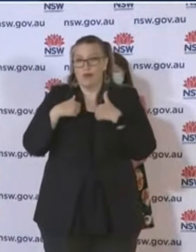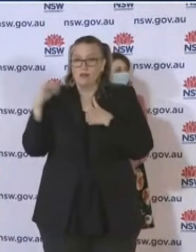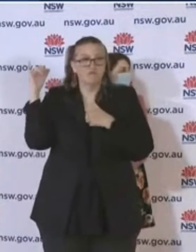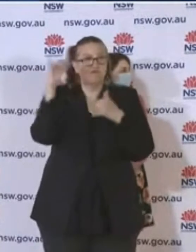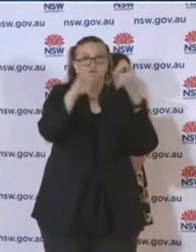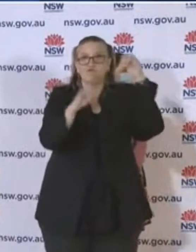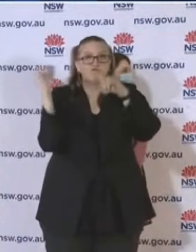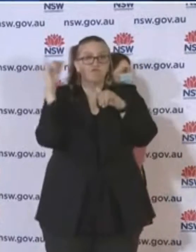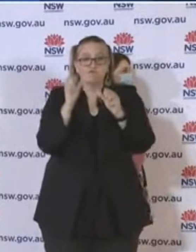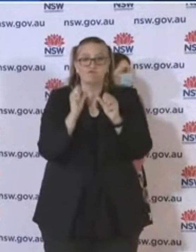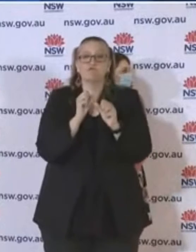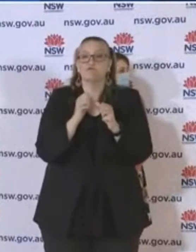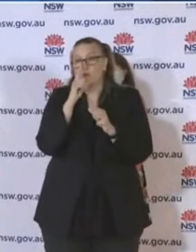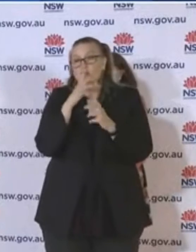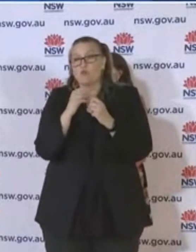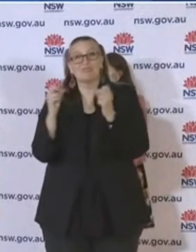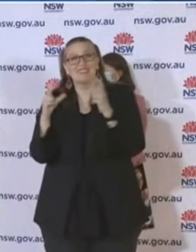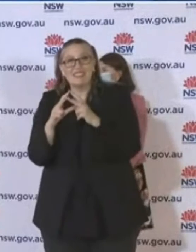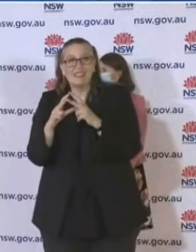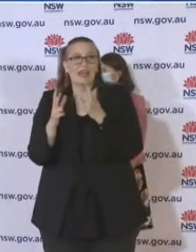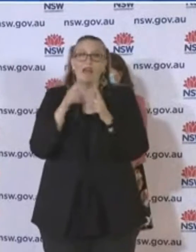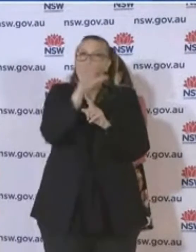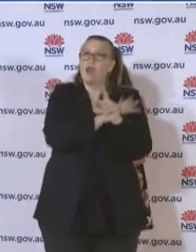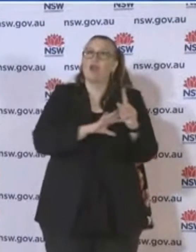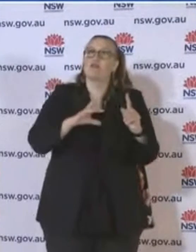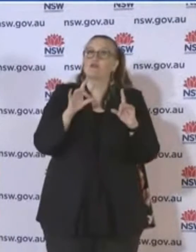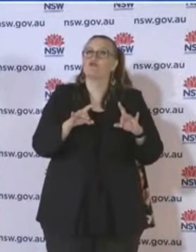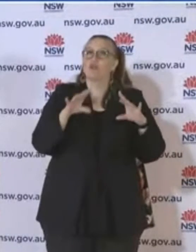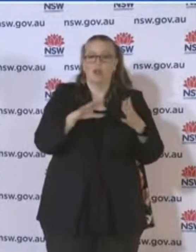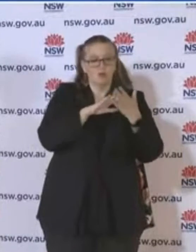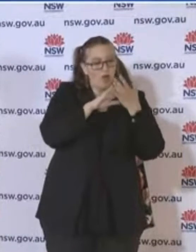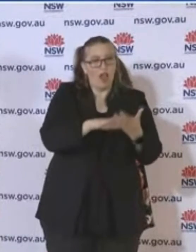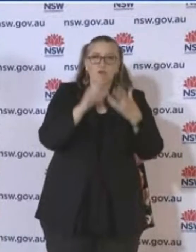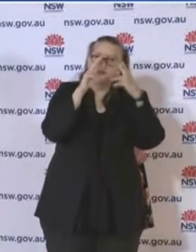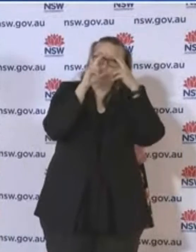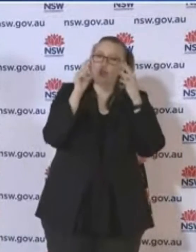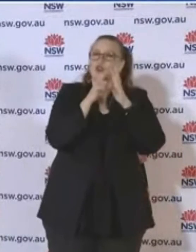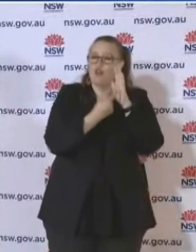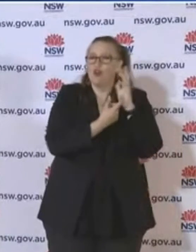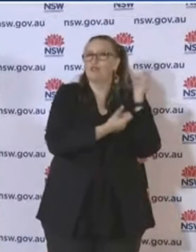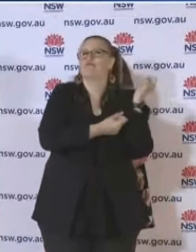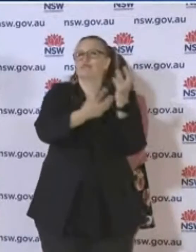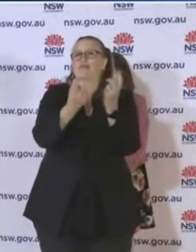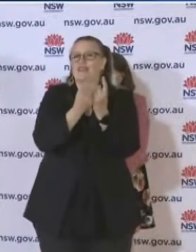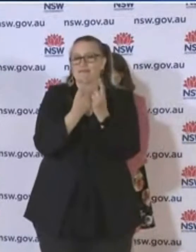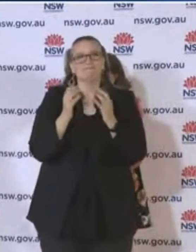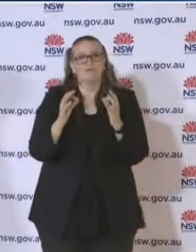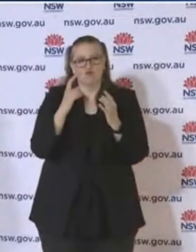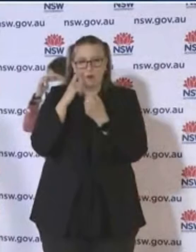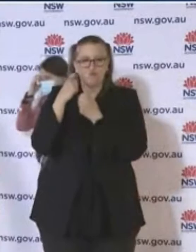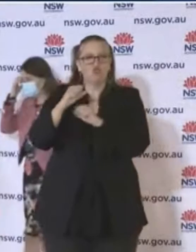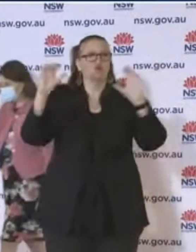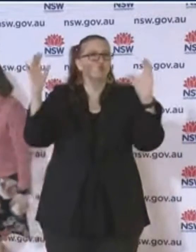safe and also to make sure that we're minimising the risk of further transmission in those communities.